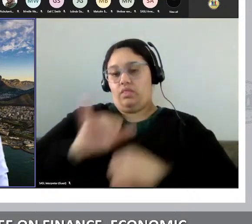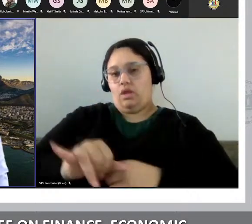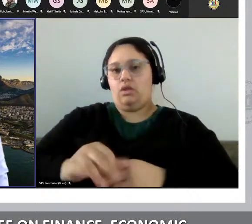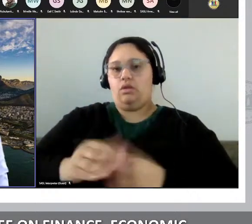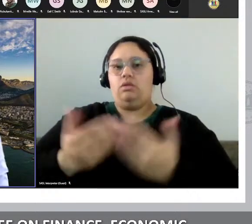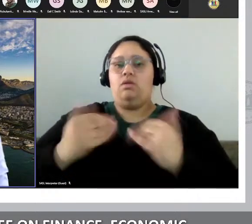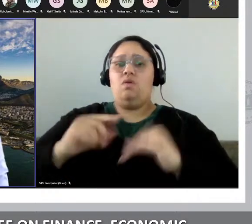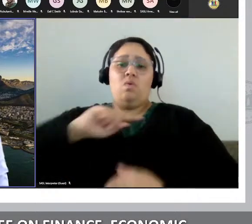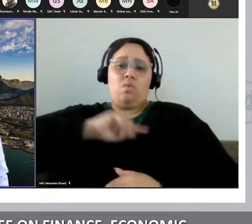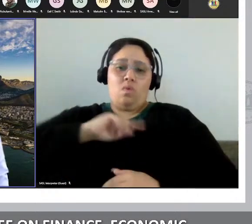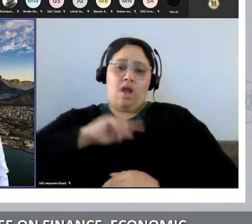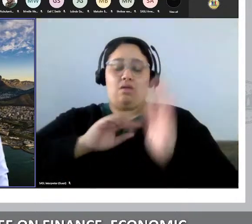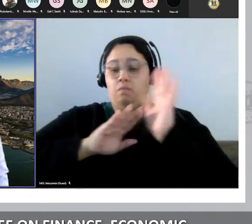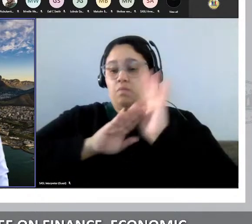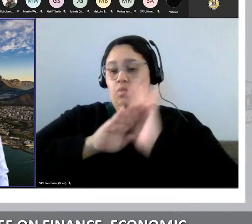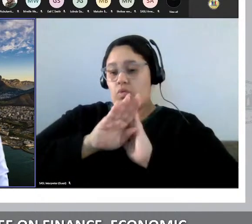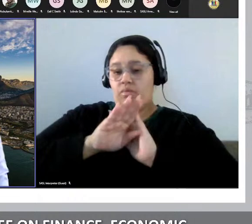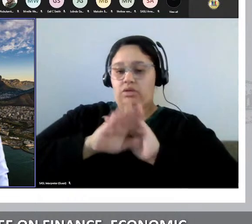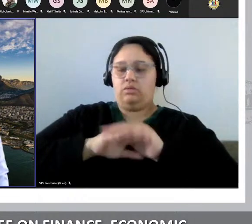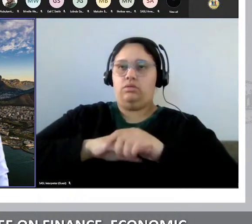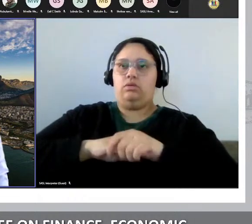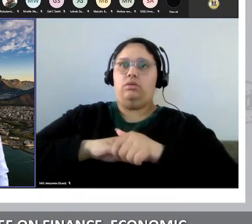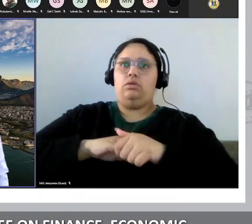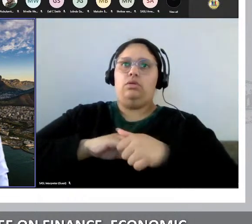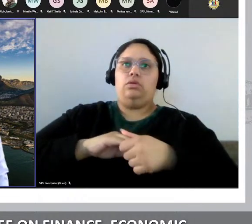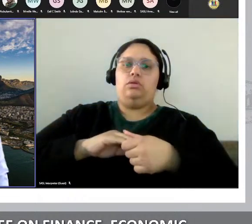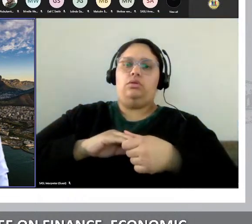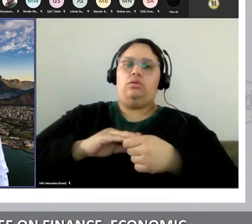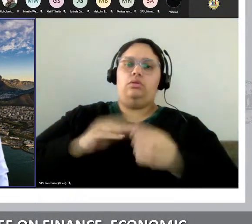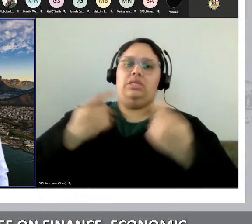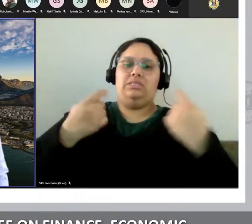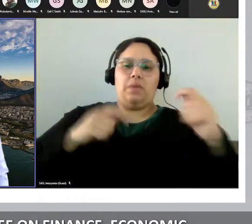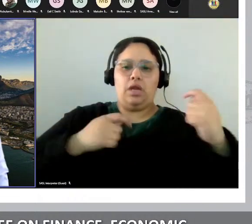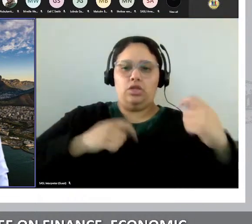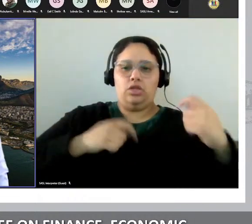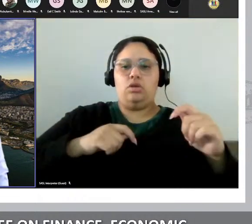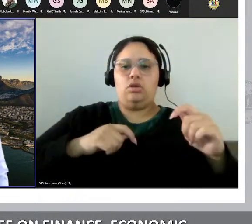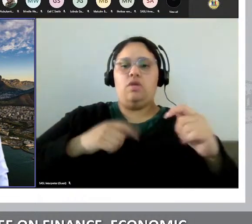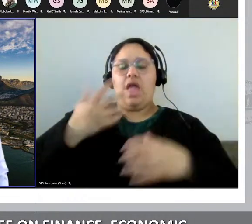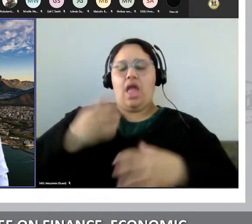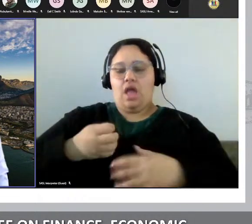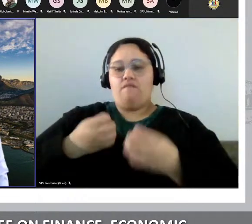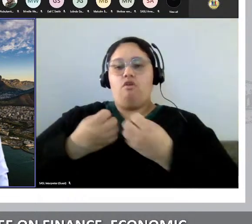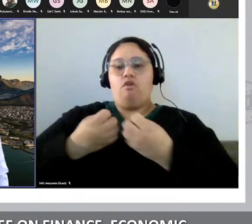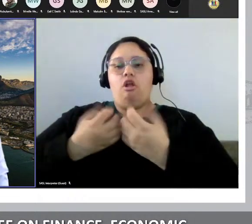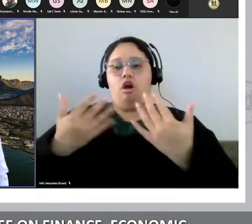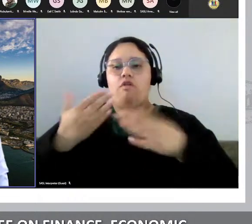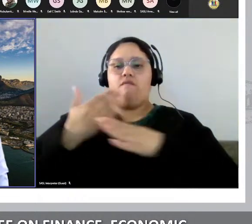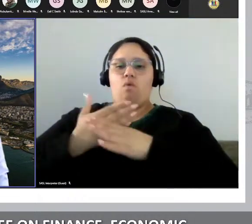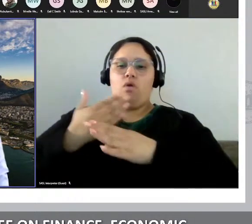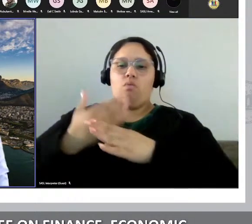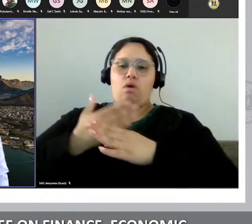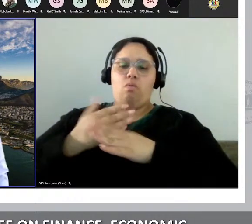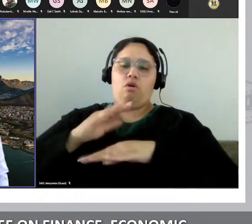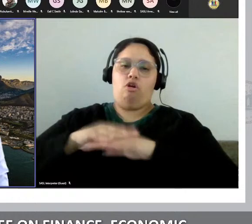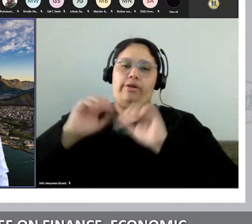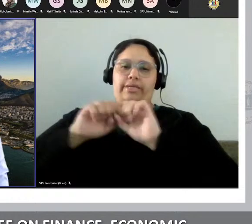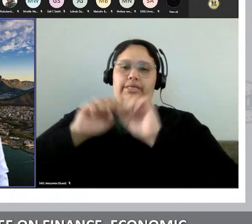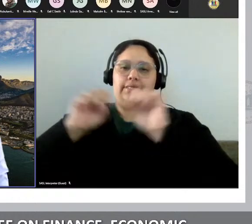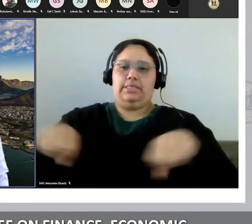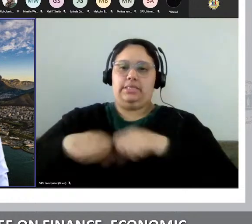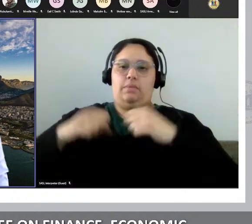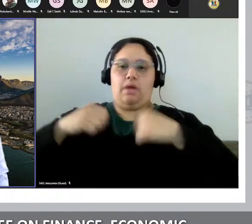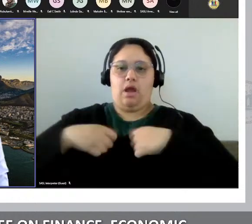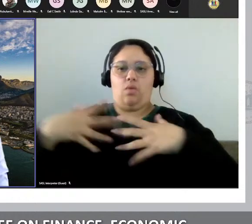respect. Why the improvement, Honourable Murray, you asked why the improvement in expenditure. There's been a lot of work on our systems in